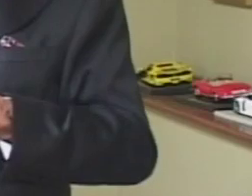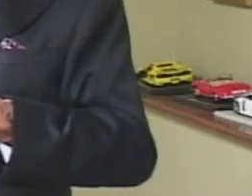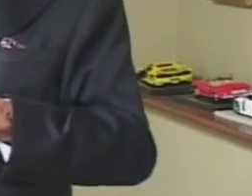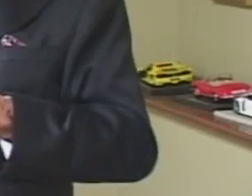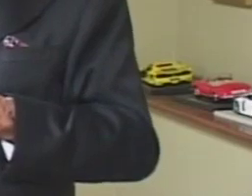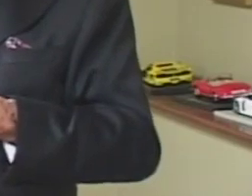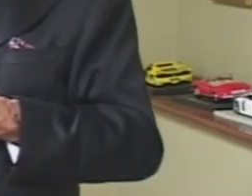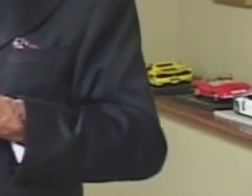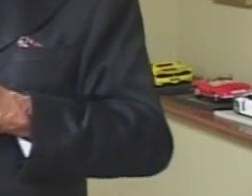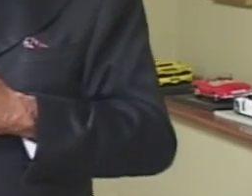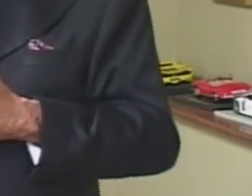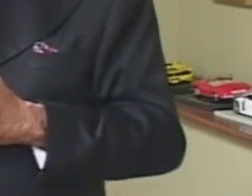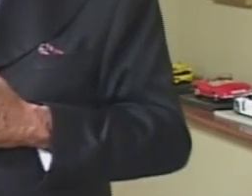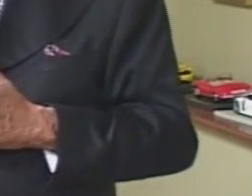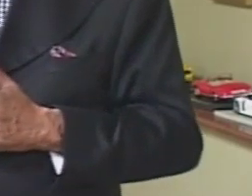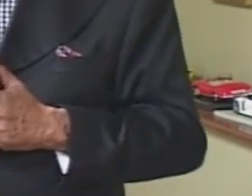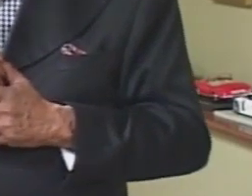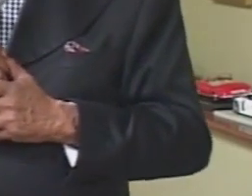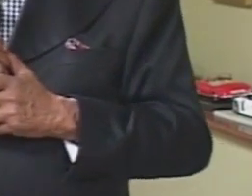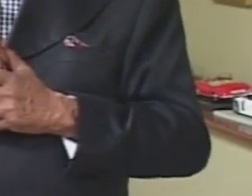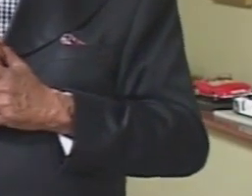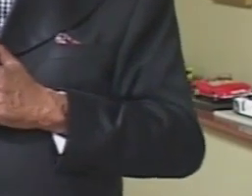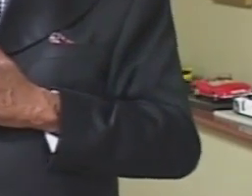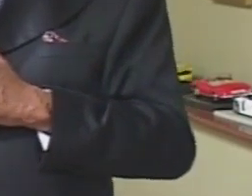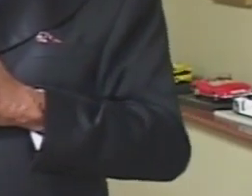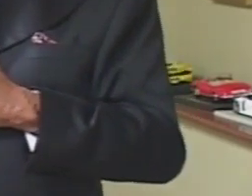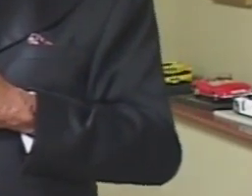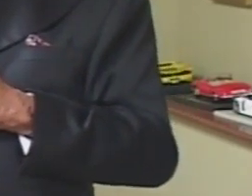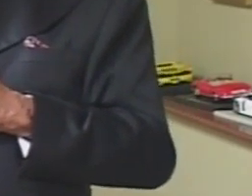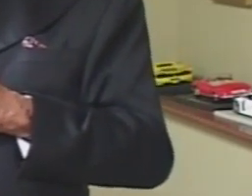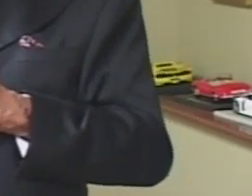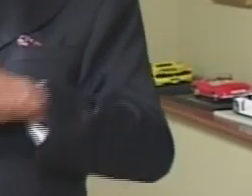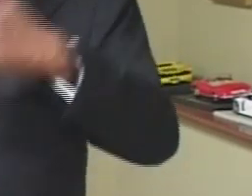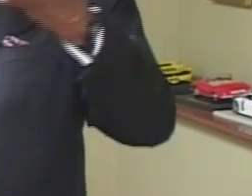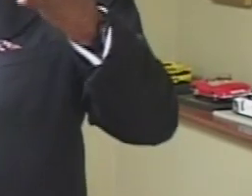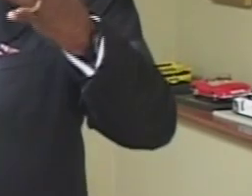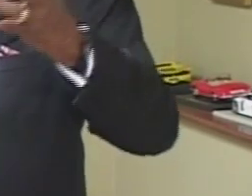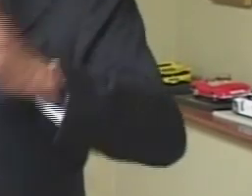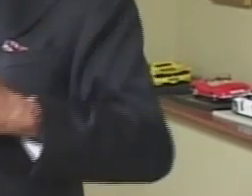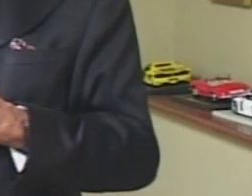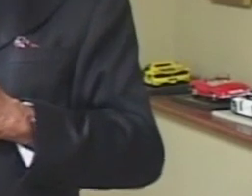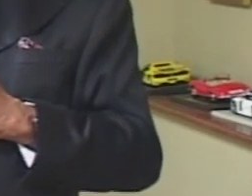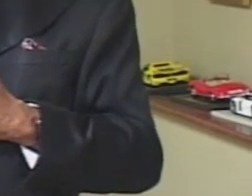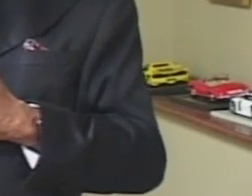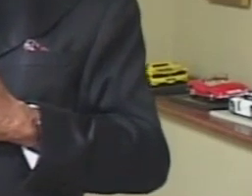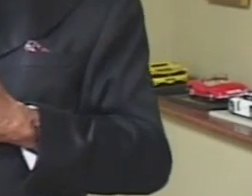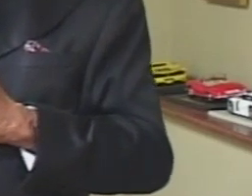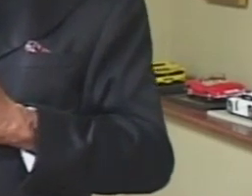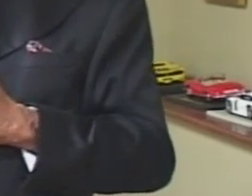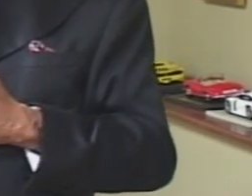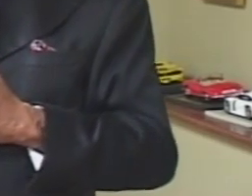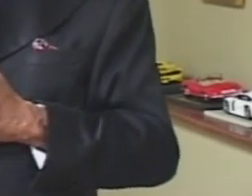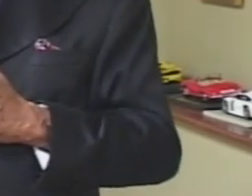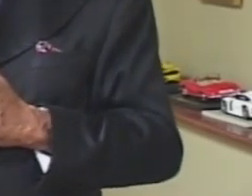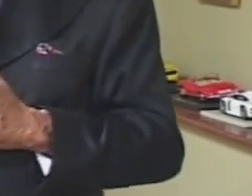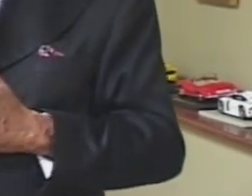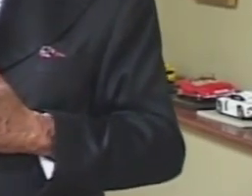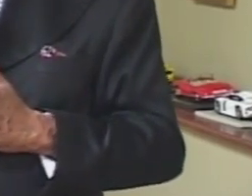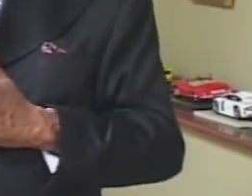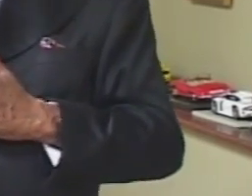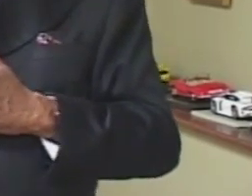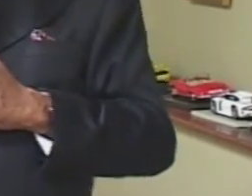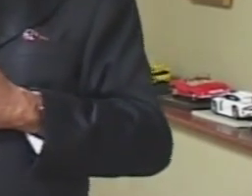the Lord continue to bless you. And of course, we're going to send you a gift. And that is the book that we have